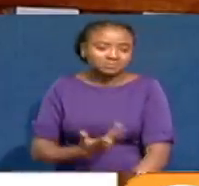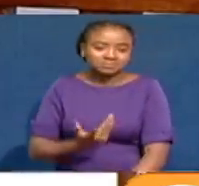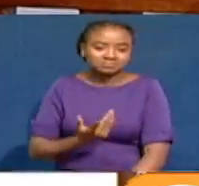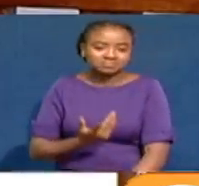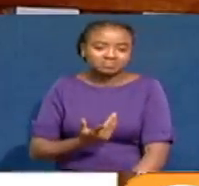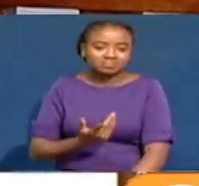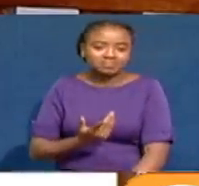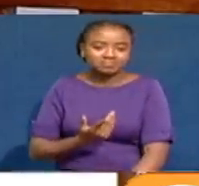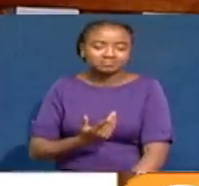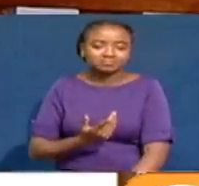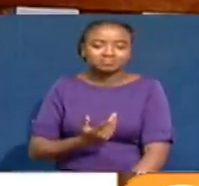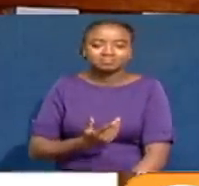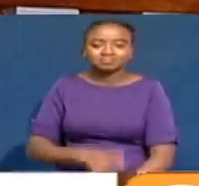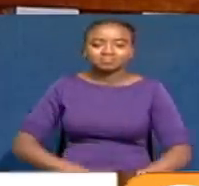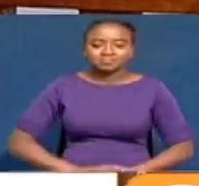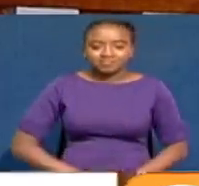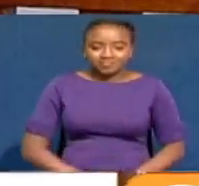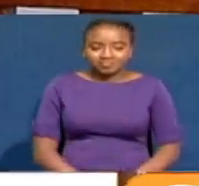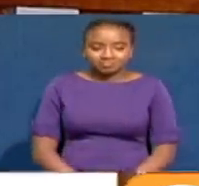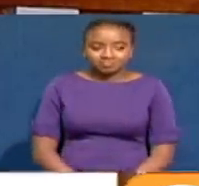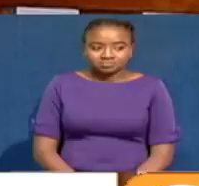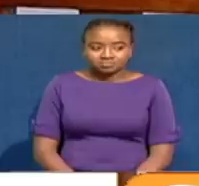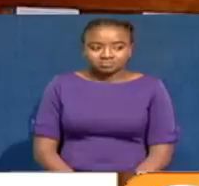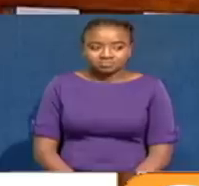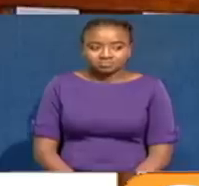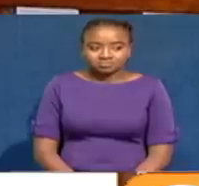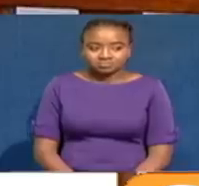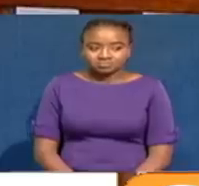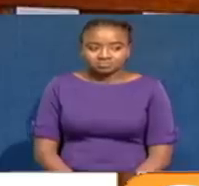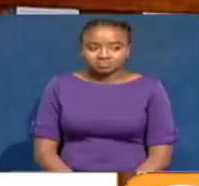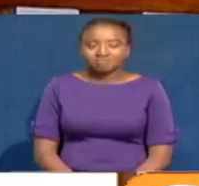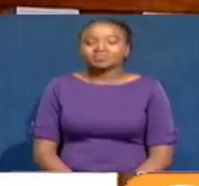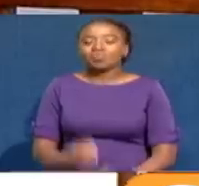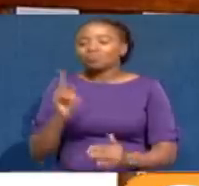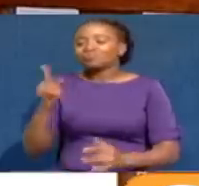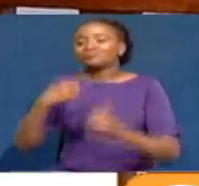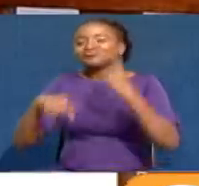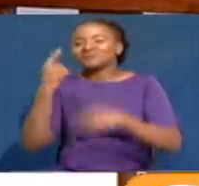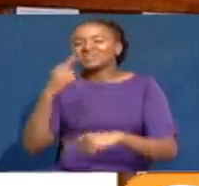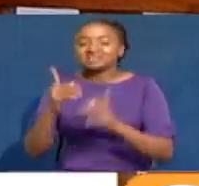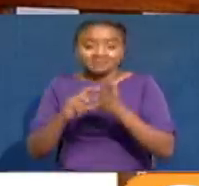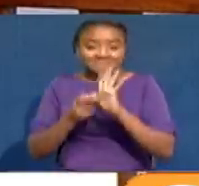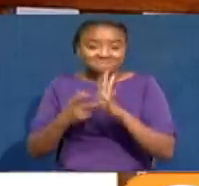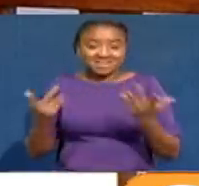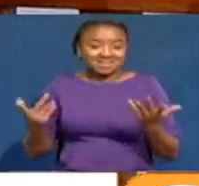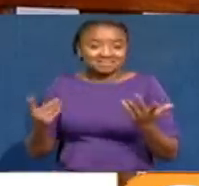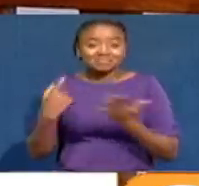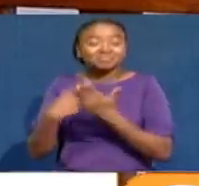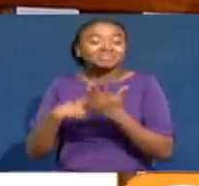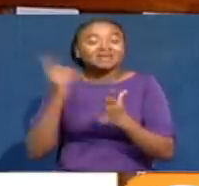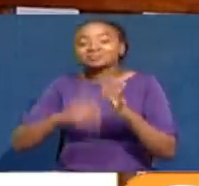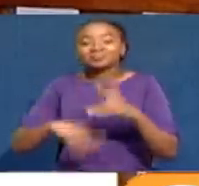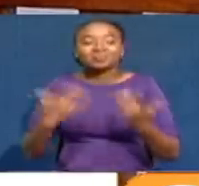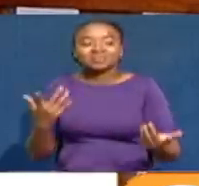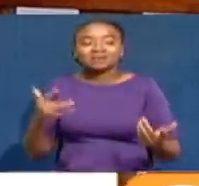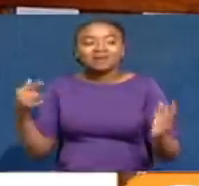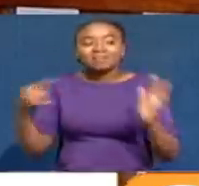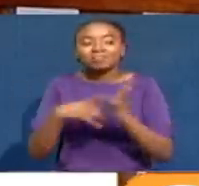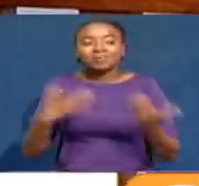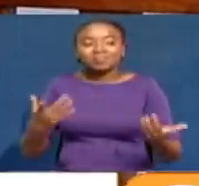pure conmanship. You con your way into power. After you are there, do we have a country to talk about? And that's the worry of